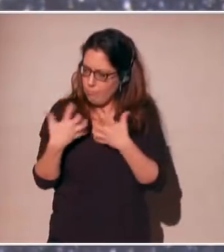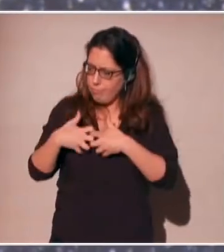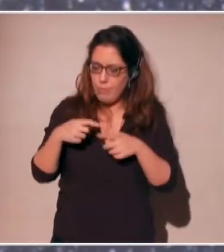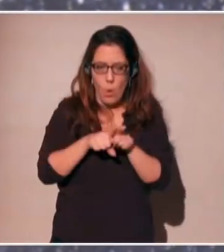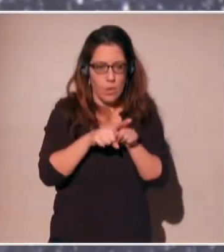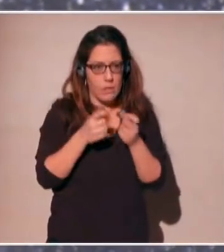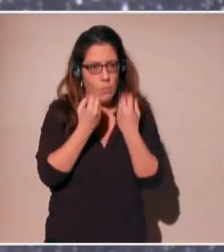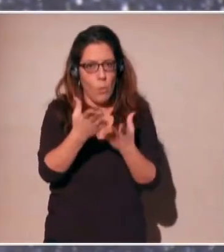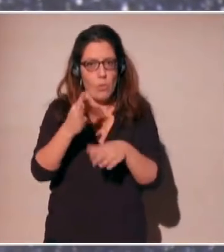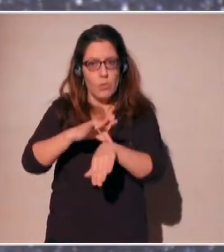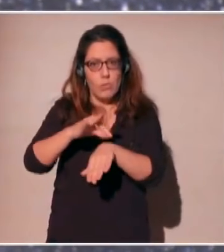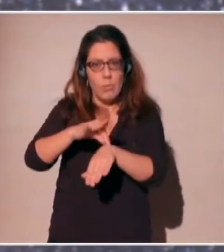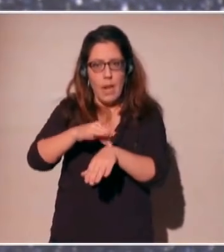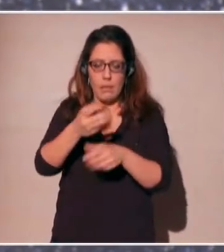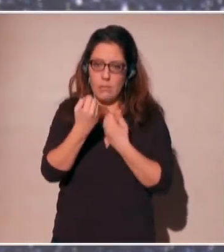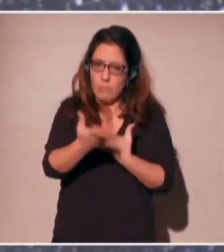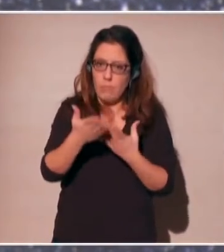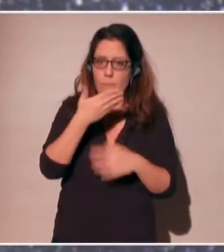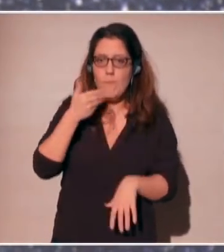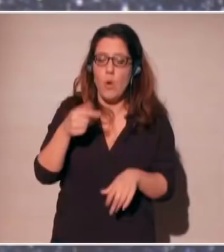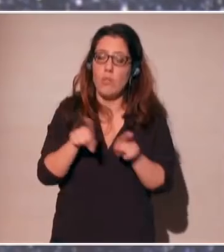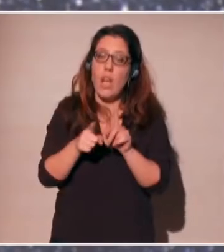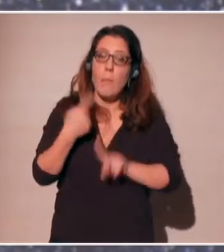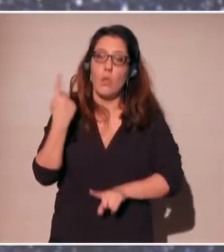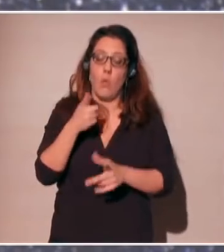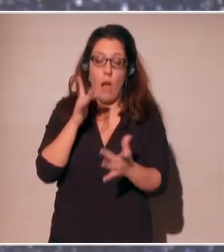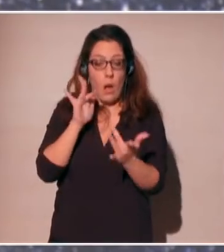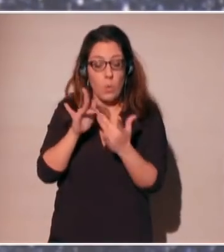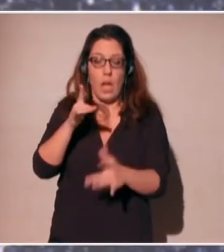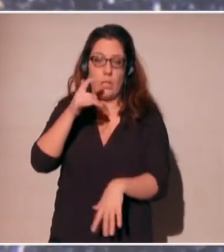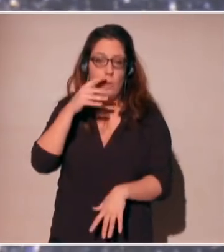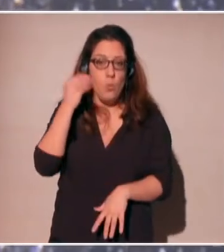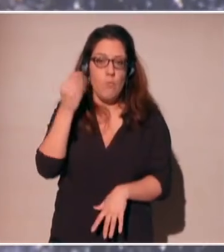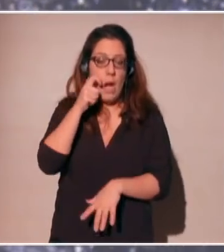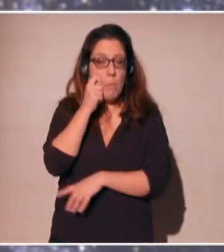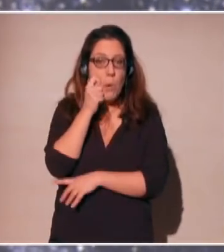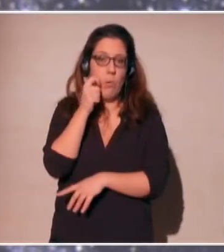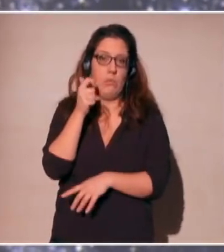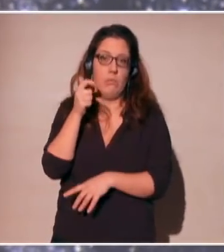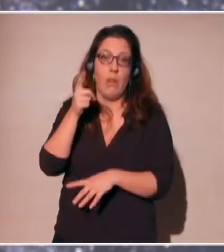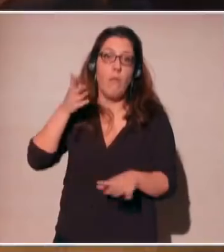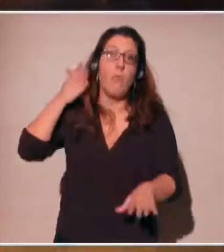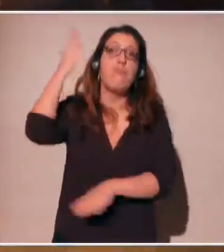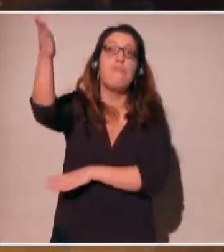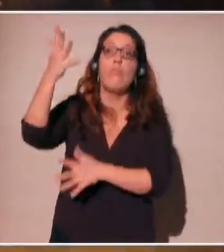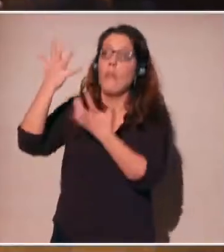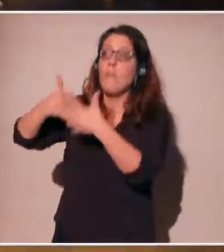touch. It will take many decades before computers can do that. Thank you.